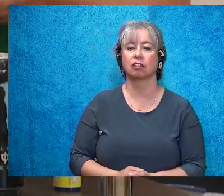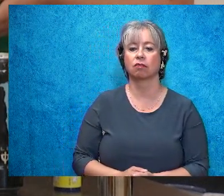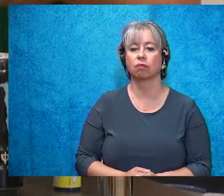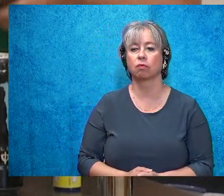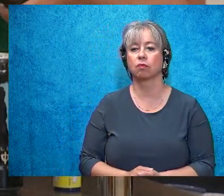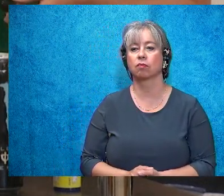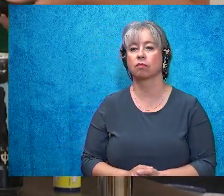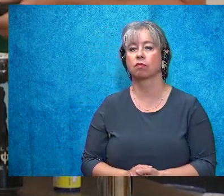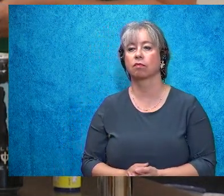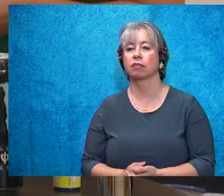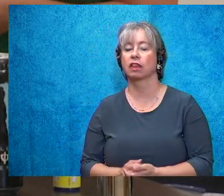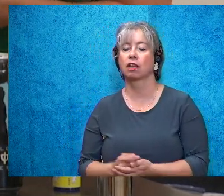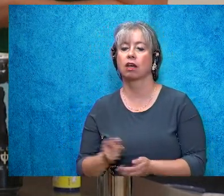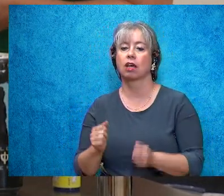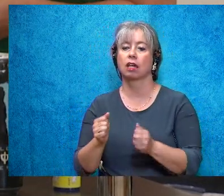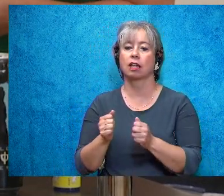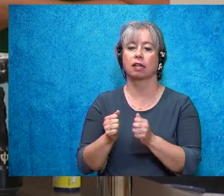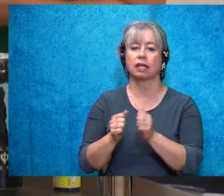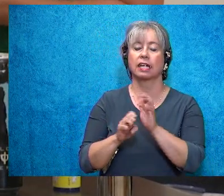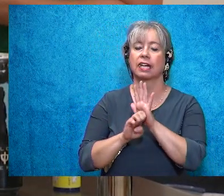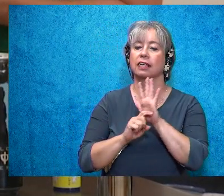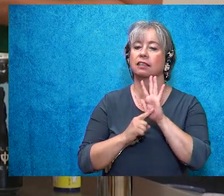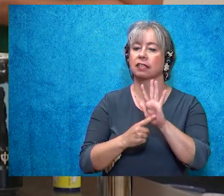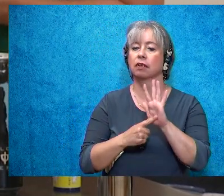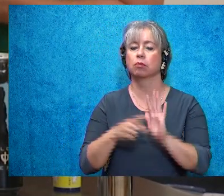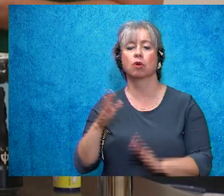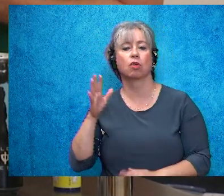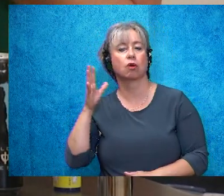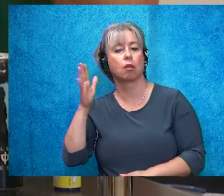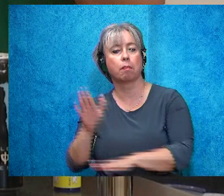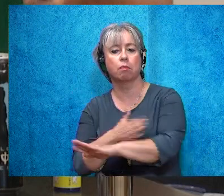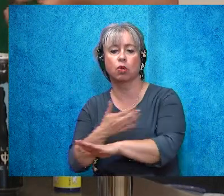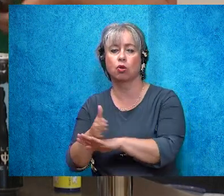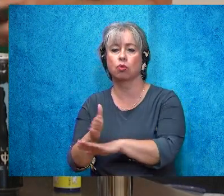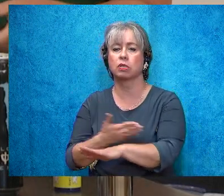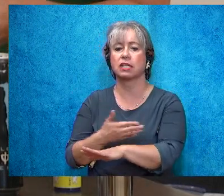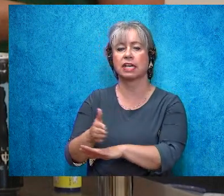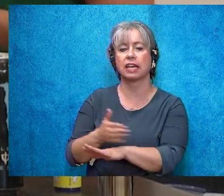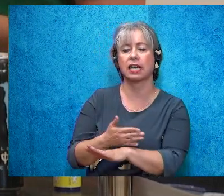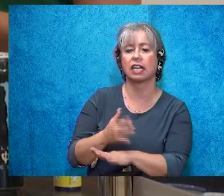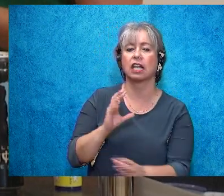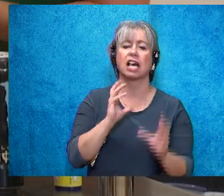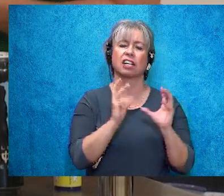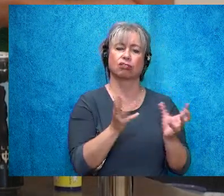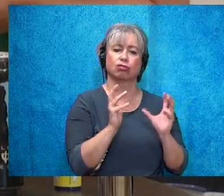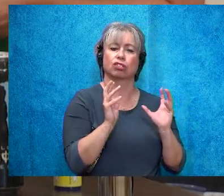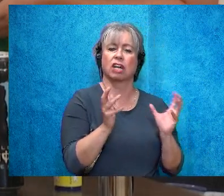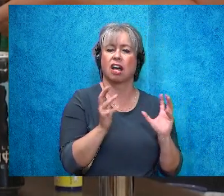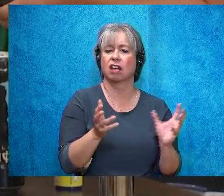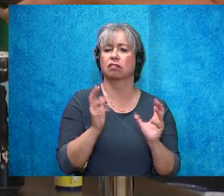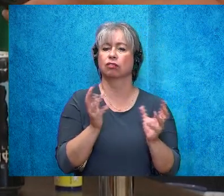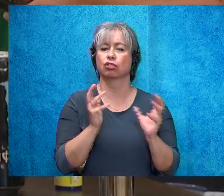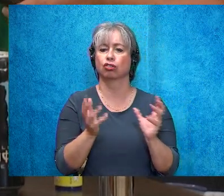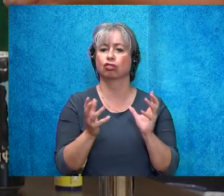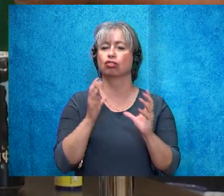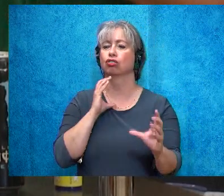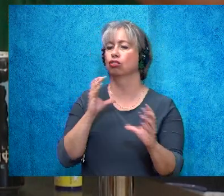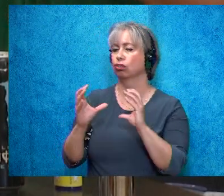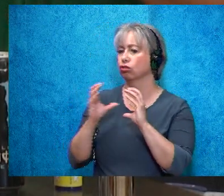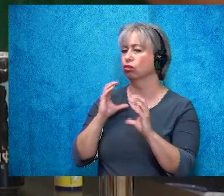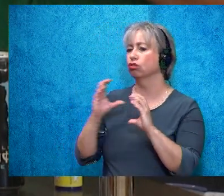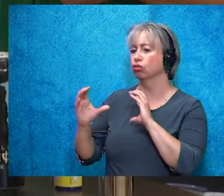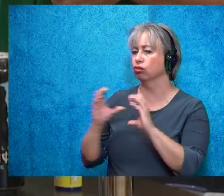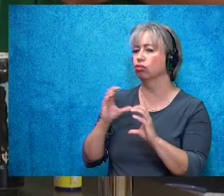have awesome music and conversations over social media and things like that with our radio waves. But